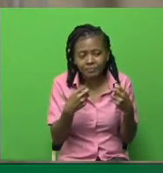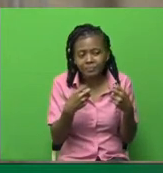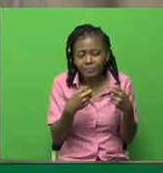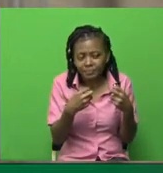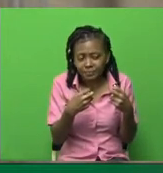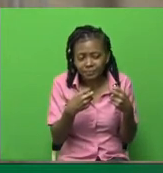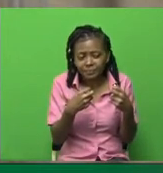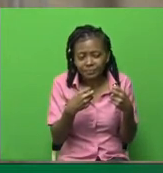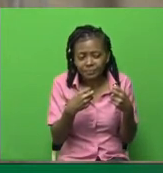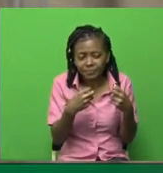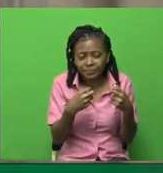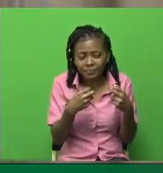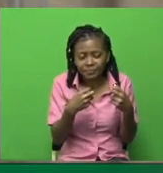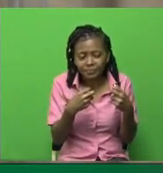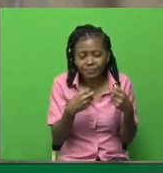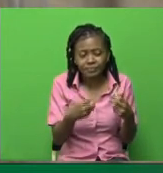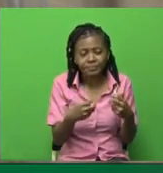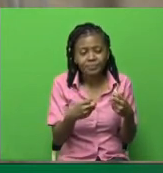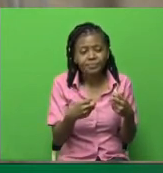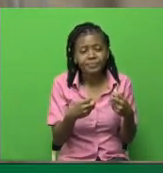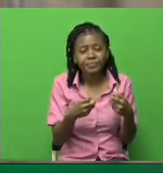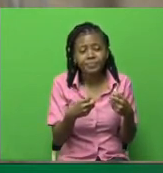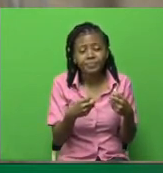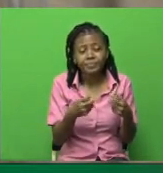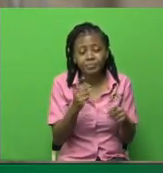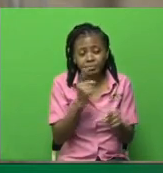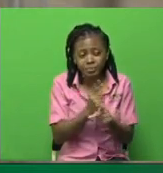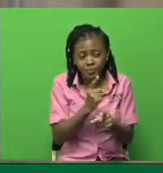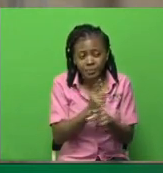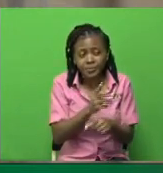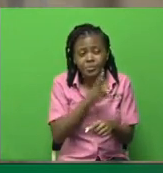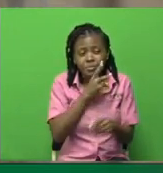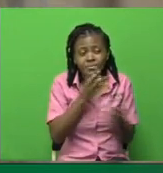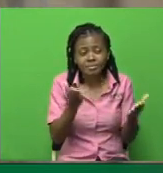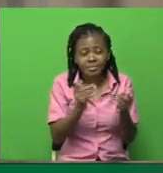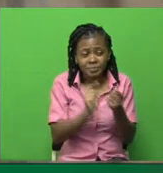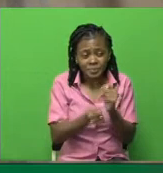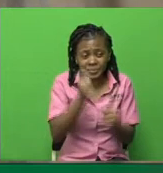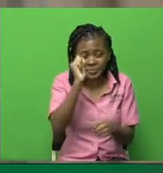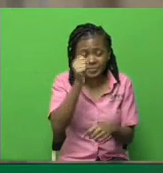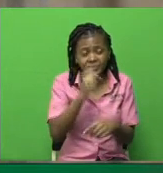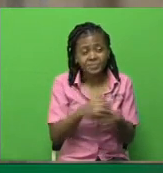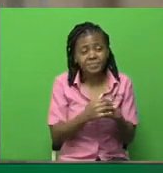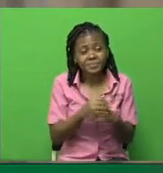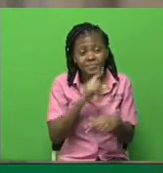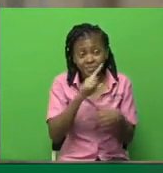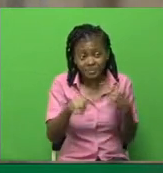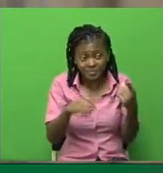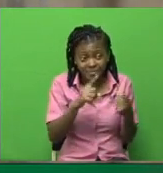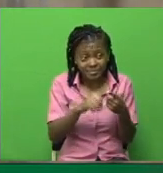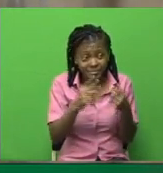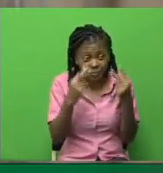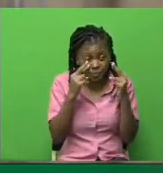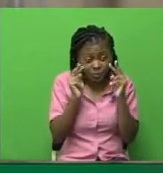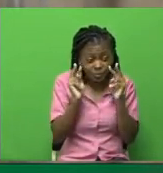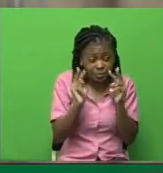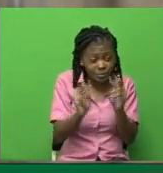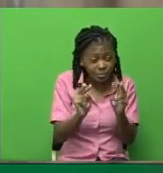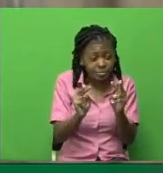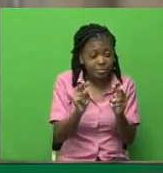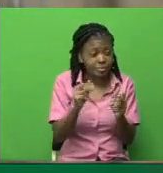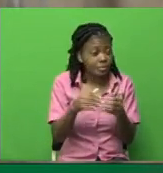areas and supplies of water in this country marasiko when you look at the allocation for Wells